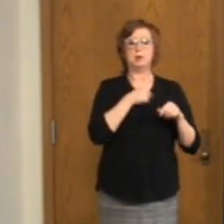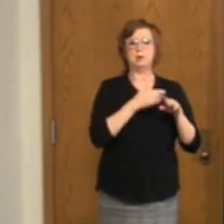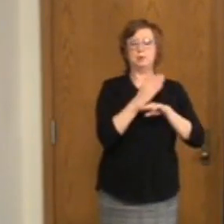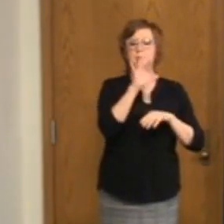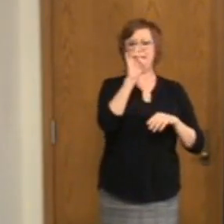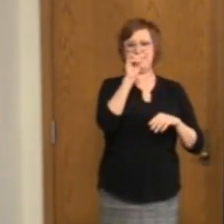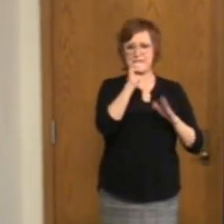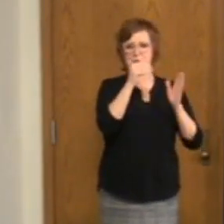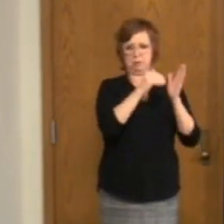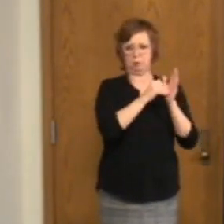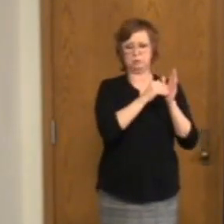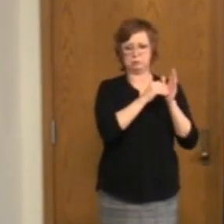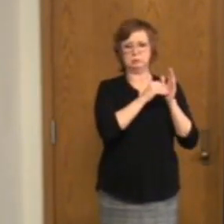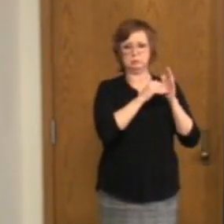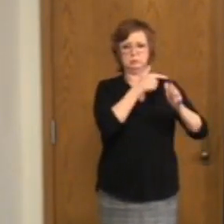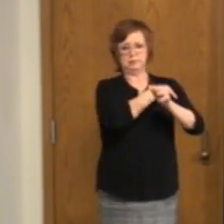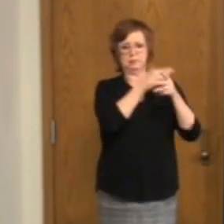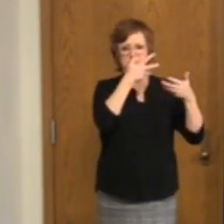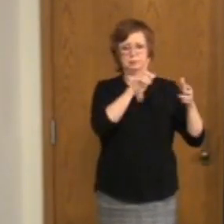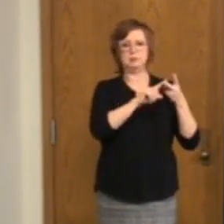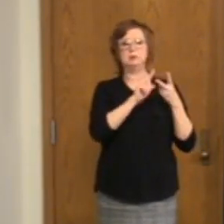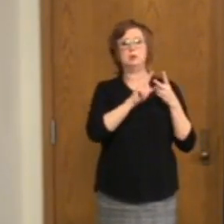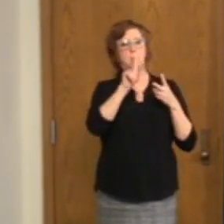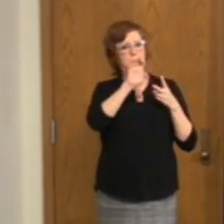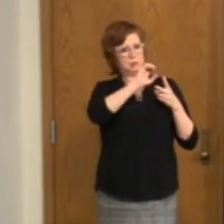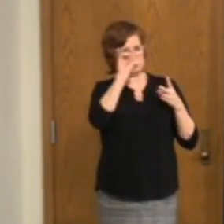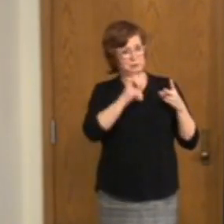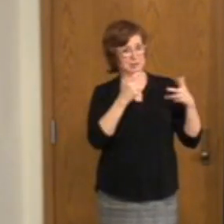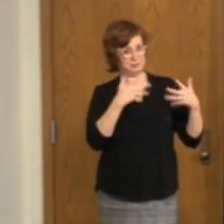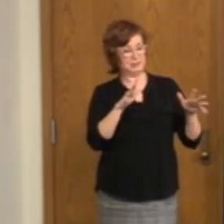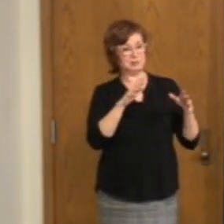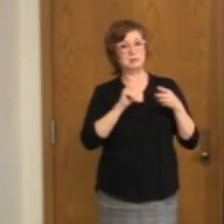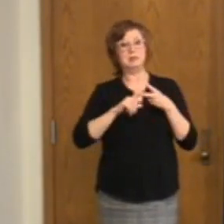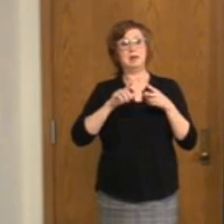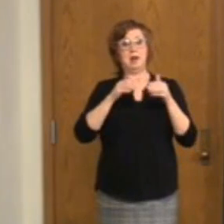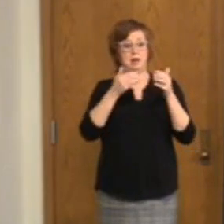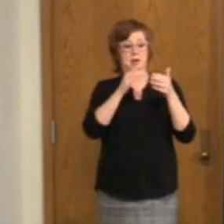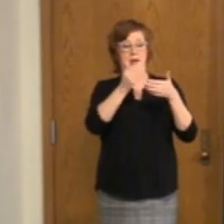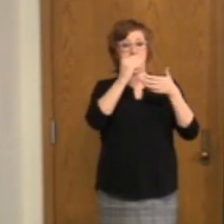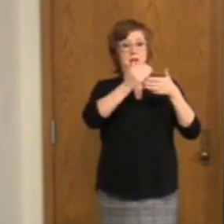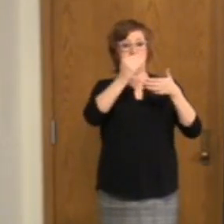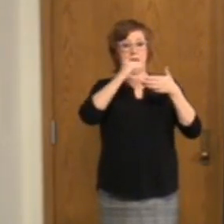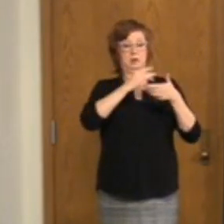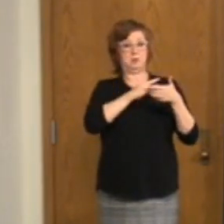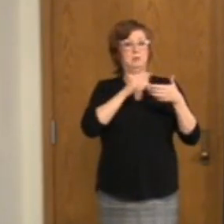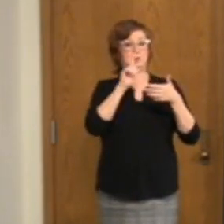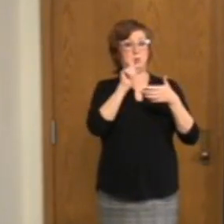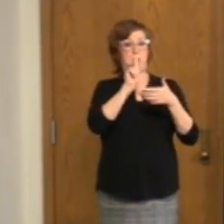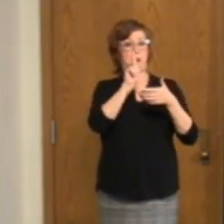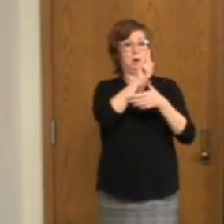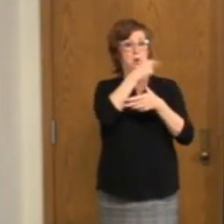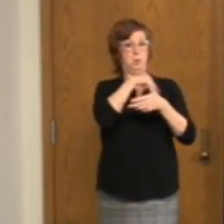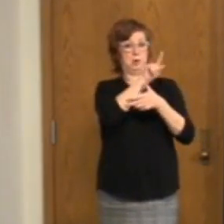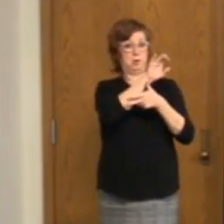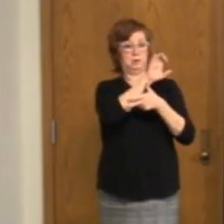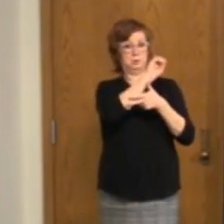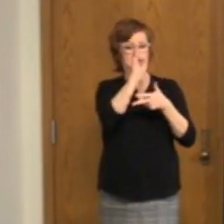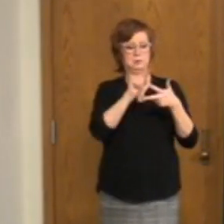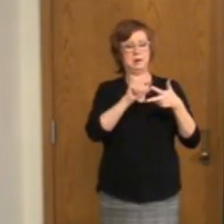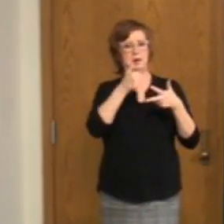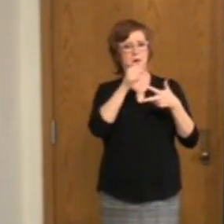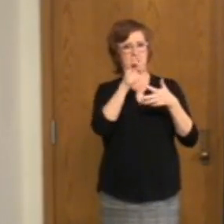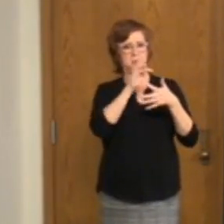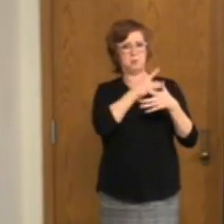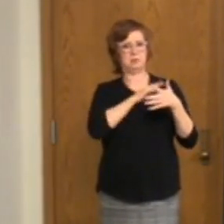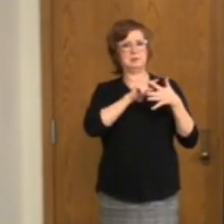received. The next closest province is at 86%, and the national average about 81%. So our vaccine supply,